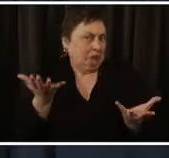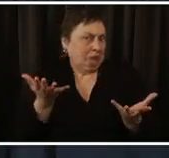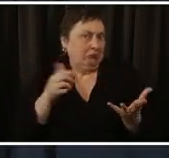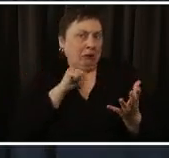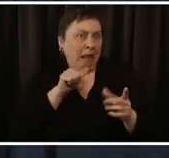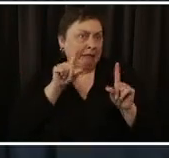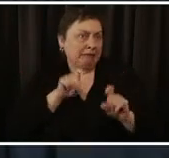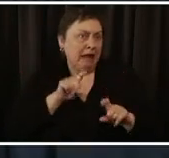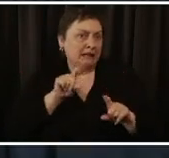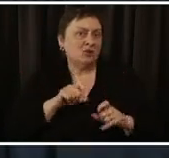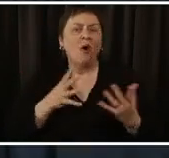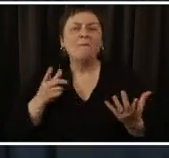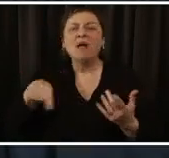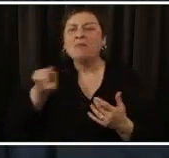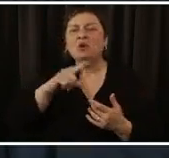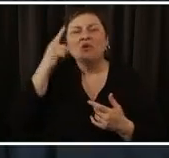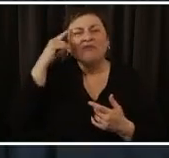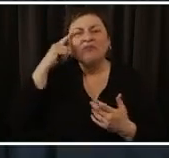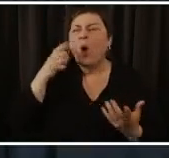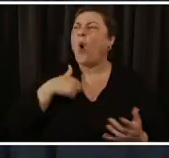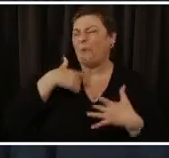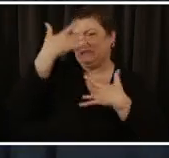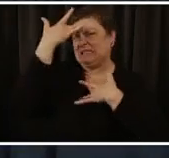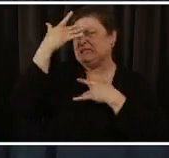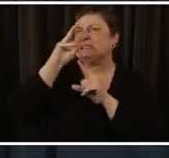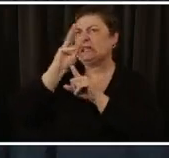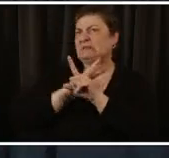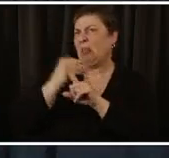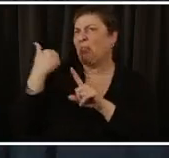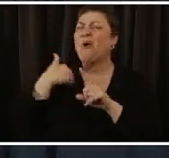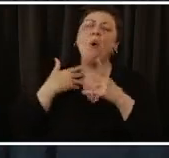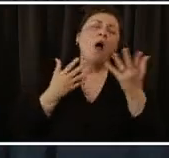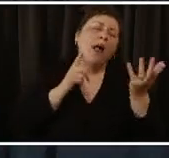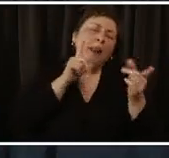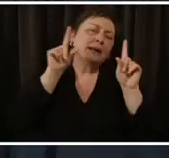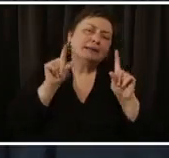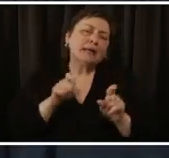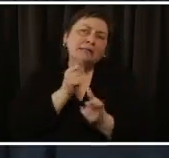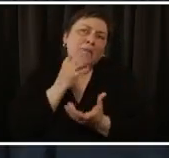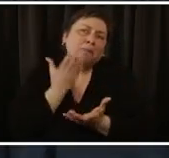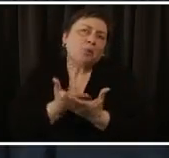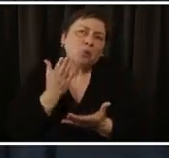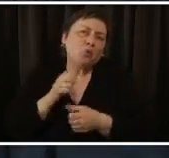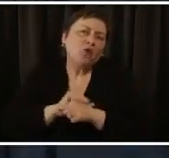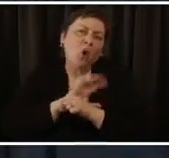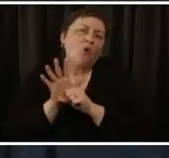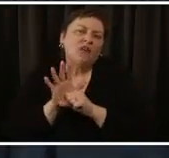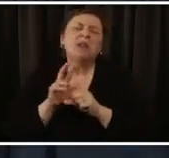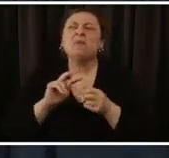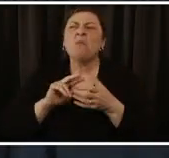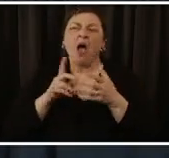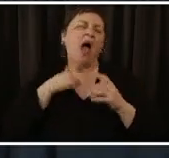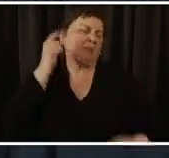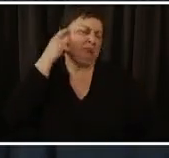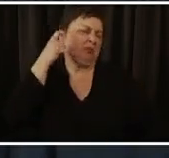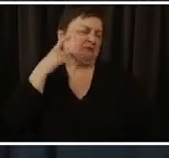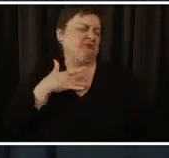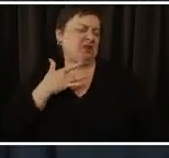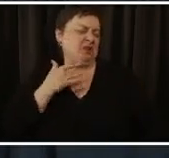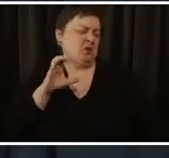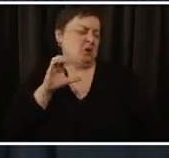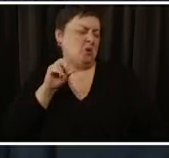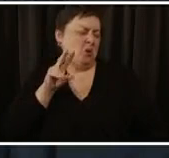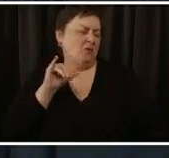got sick 6 months ago. My friend had COVID. I probably did. I never got tested. Therefore, I'm not going to get vaccinated. Bad decision. Get vaccinated,